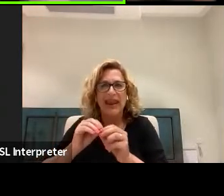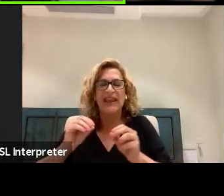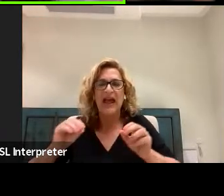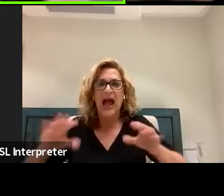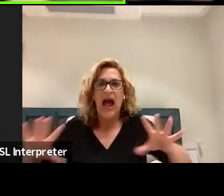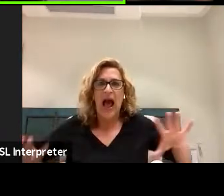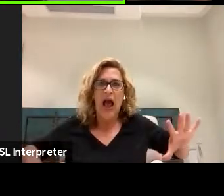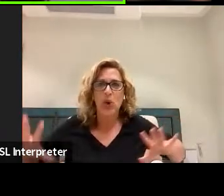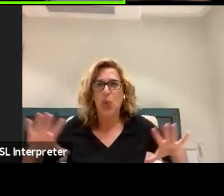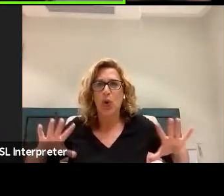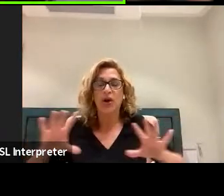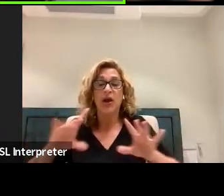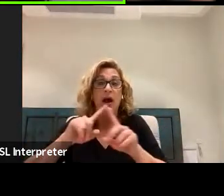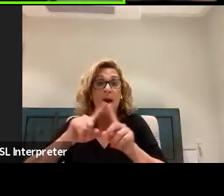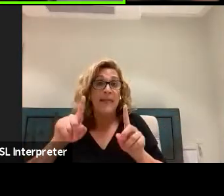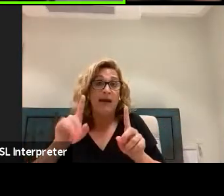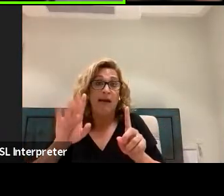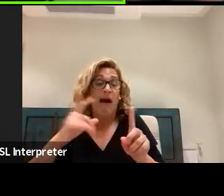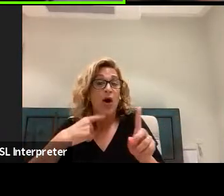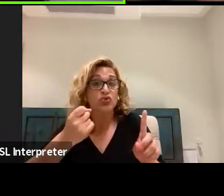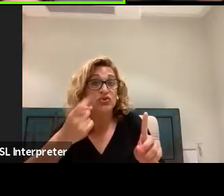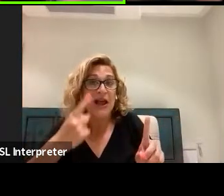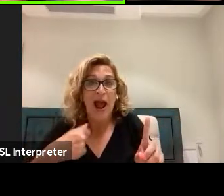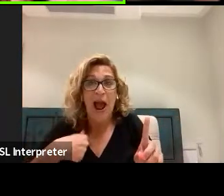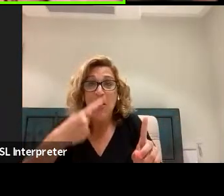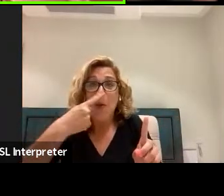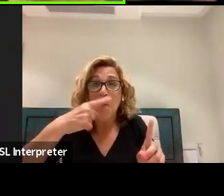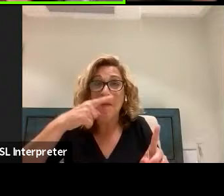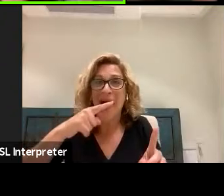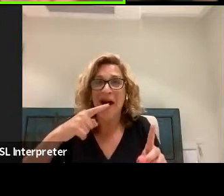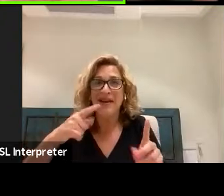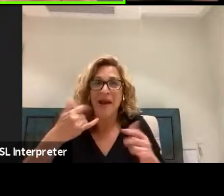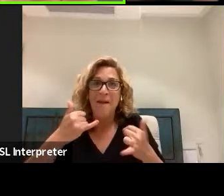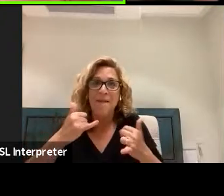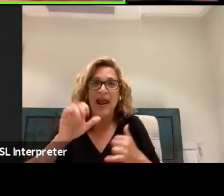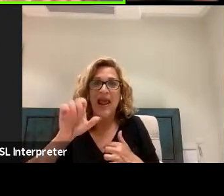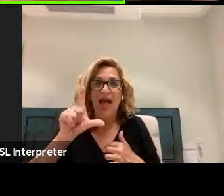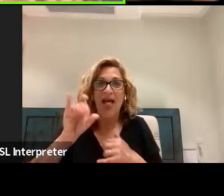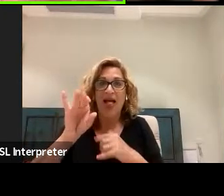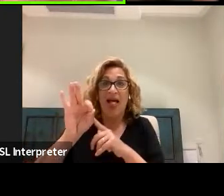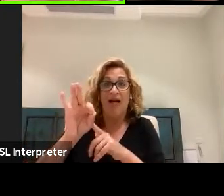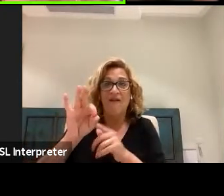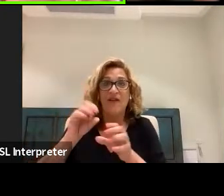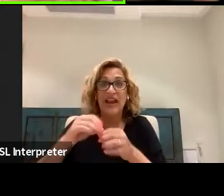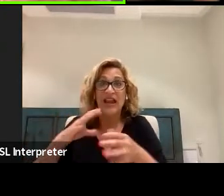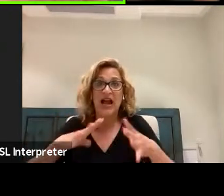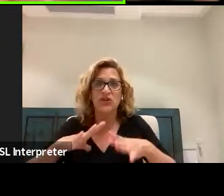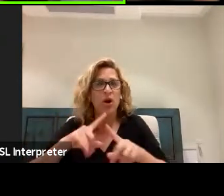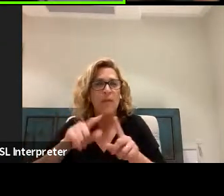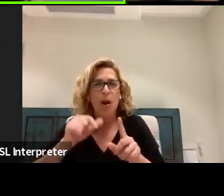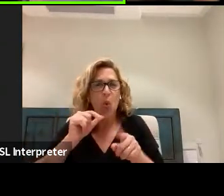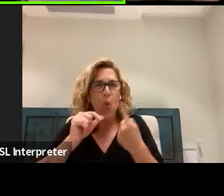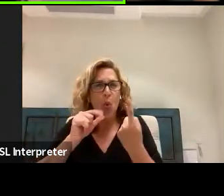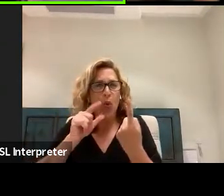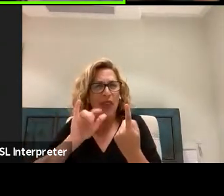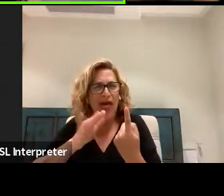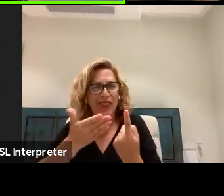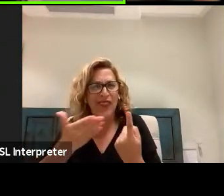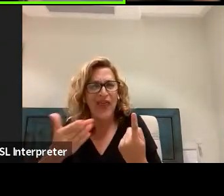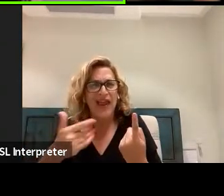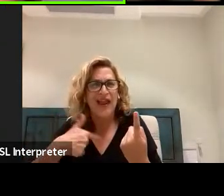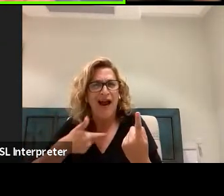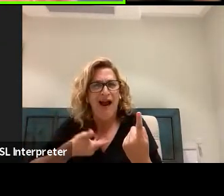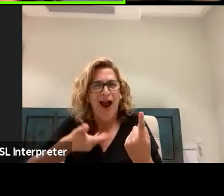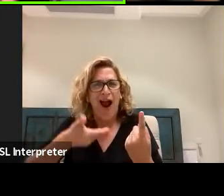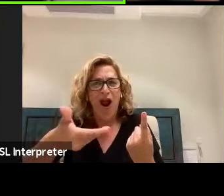elf or whatever, a costume, but I don't want that to be the only thing that I get hired for. I want to be seen as other things as